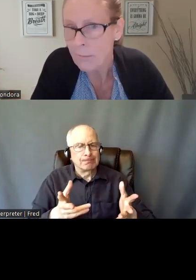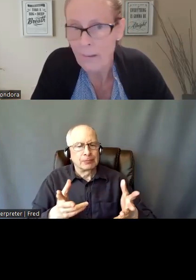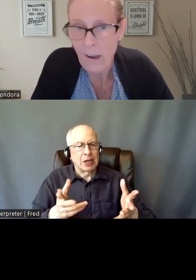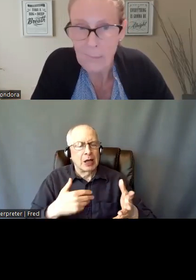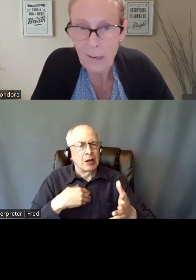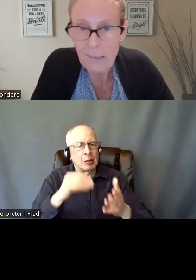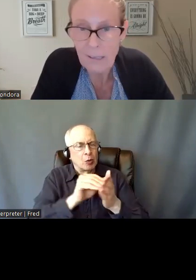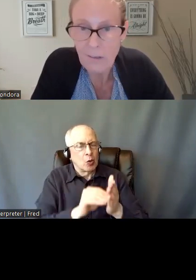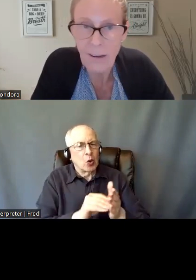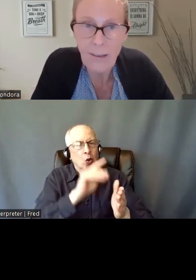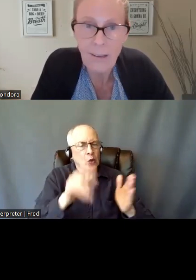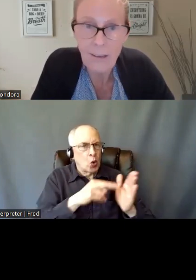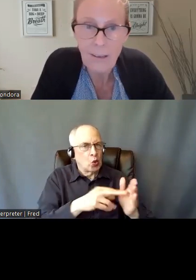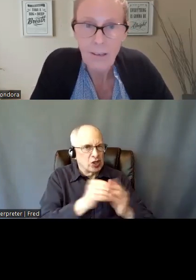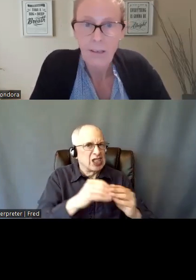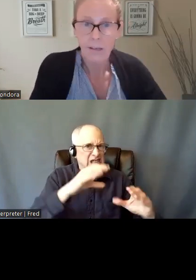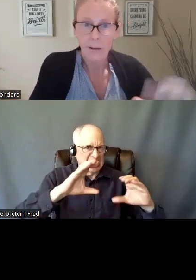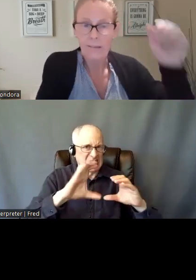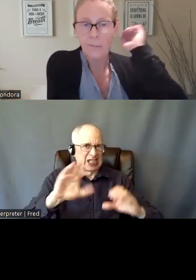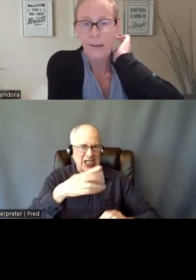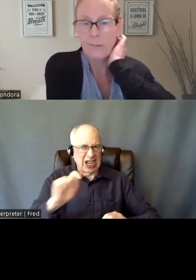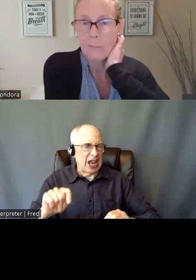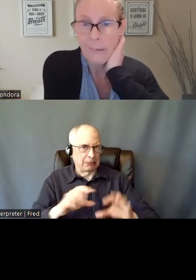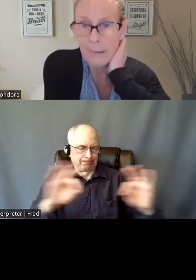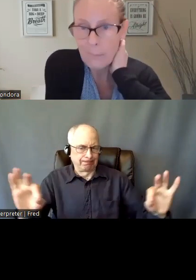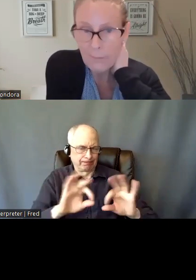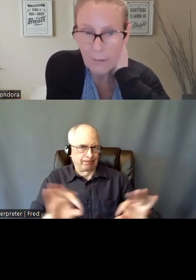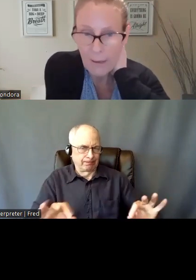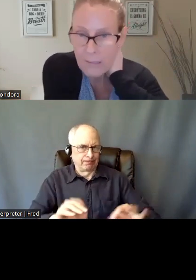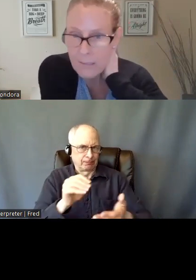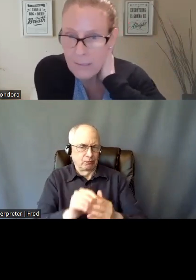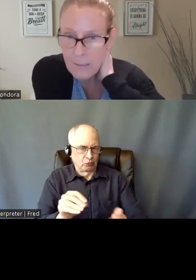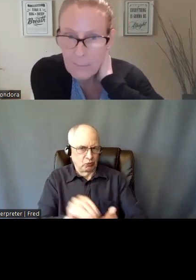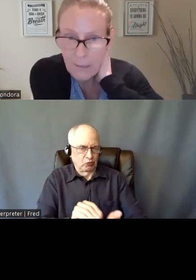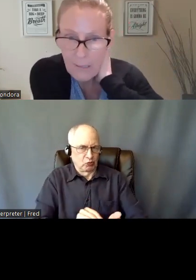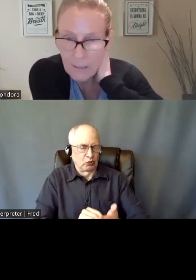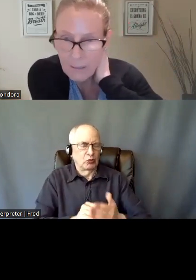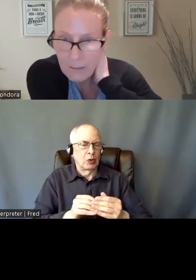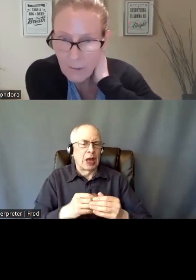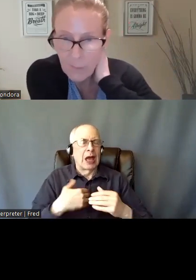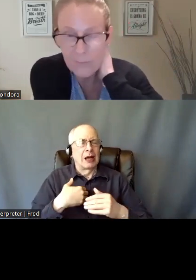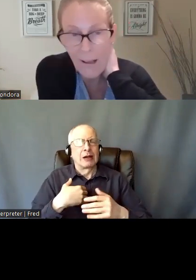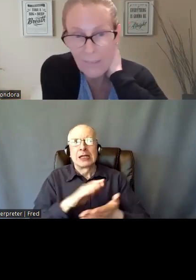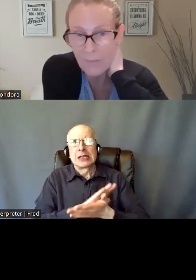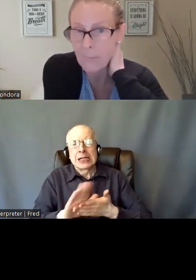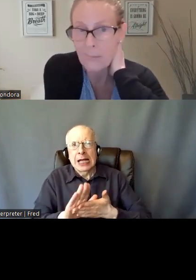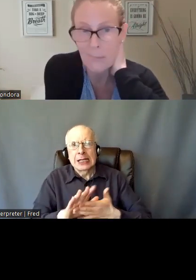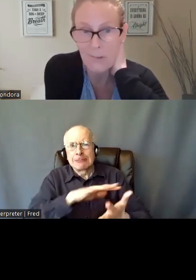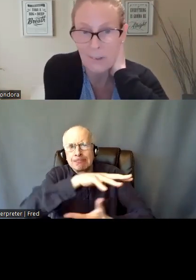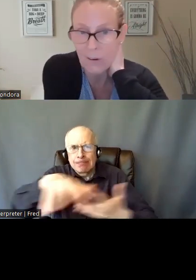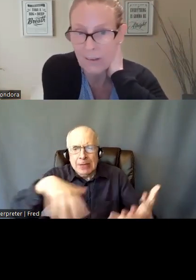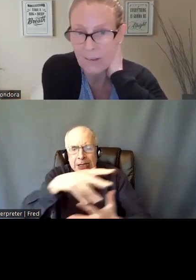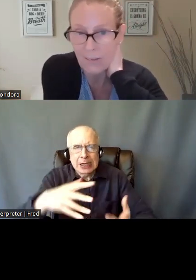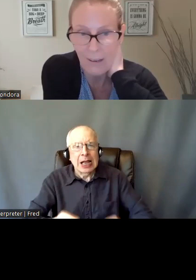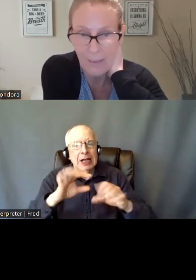roles also in the chat box. That's great. Okay, so we have a nice mix here. So we have lots of family